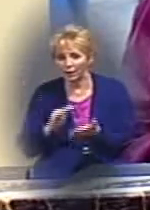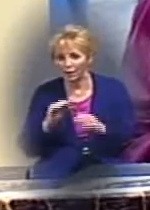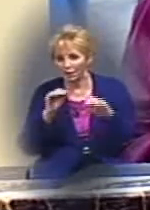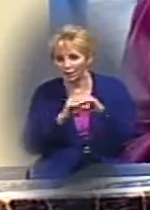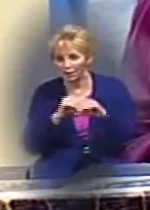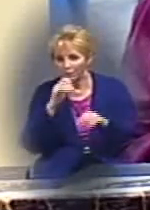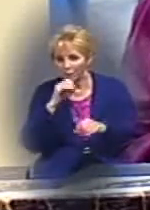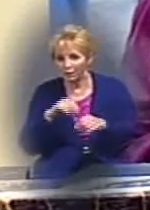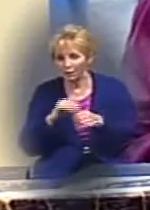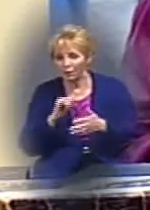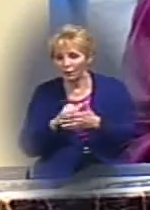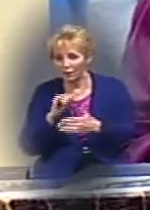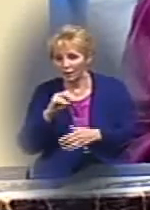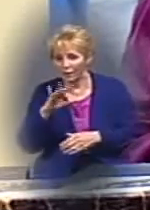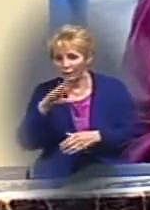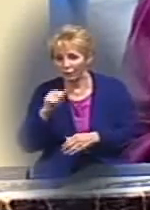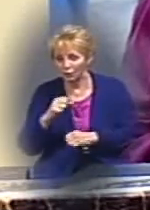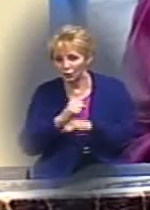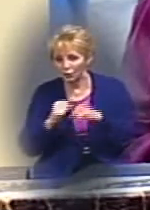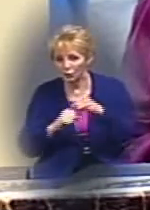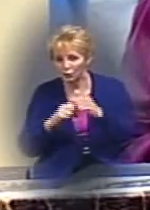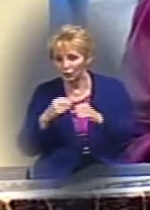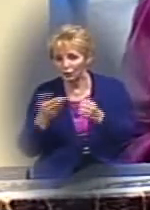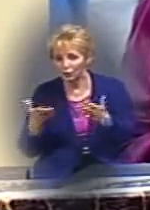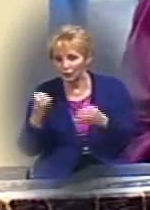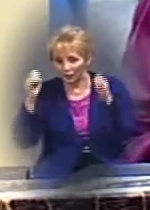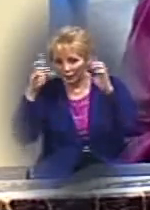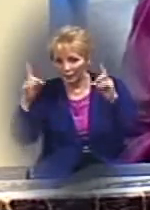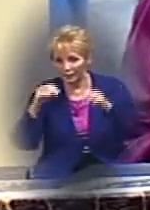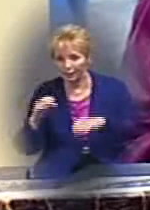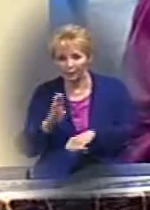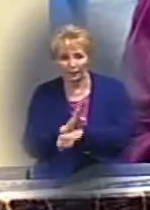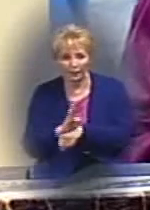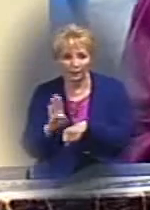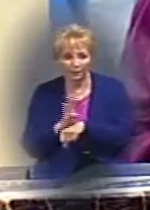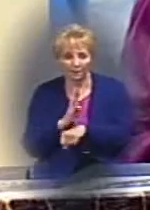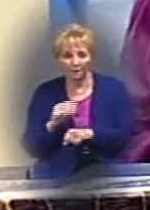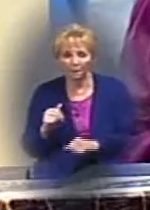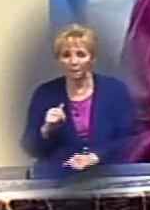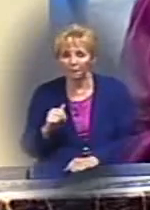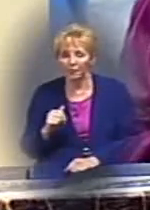to be made in infrastructure, services, education, and businesses.